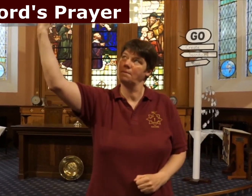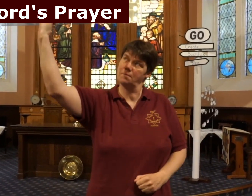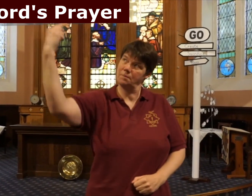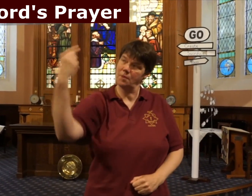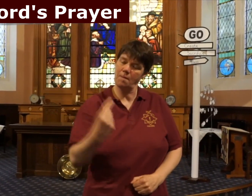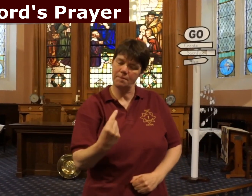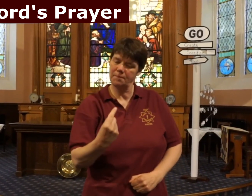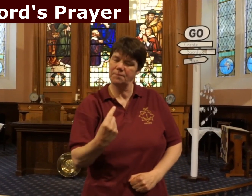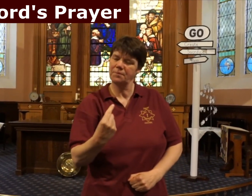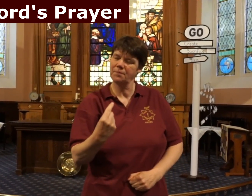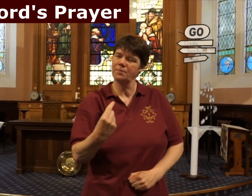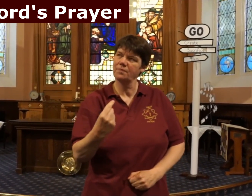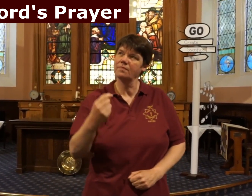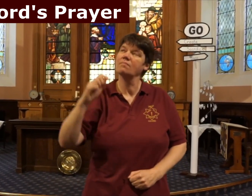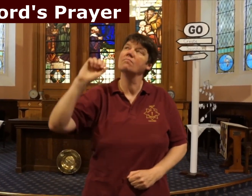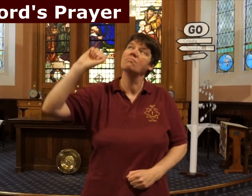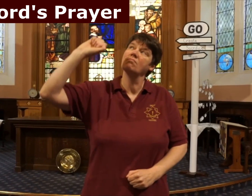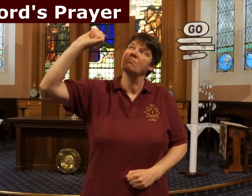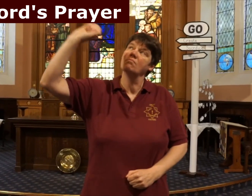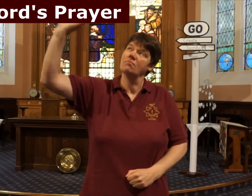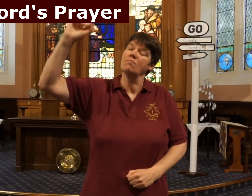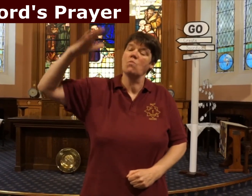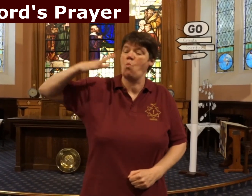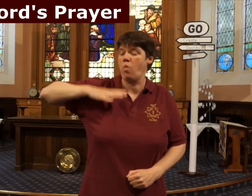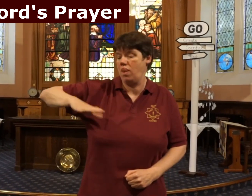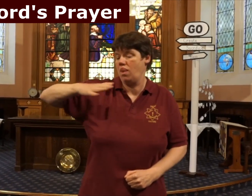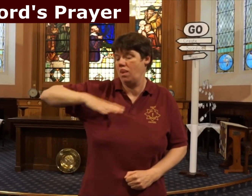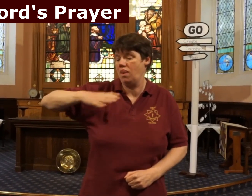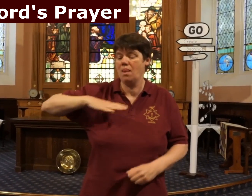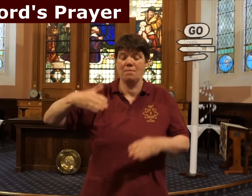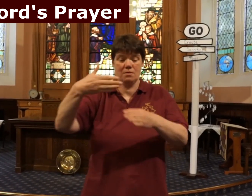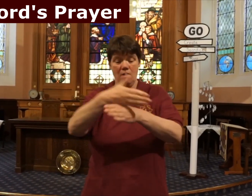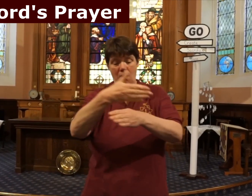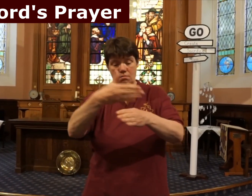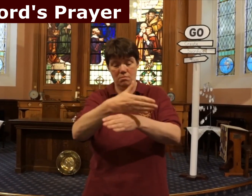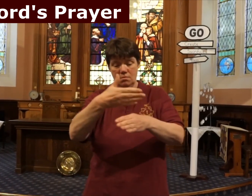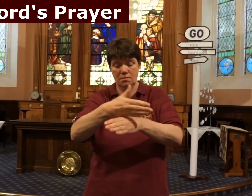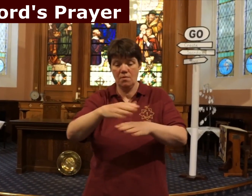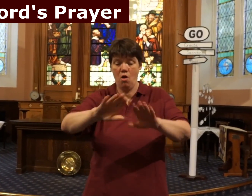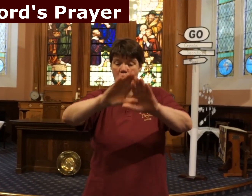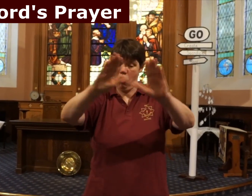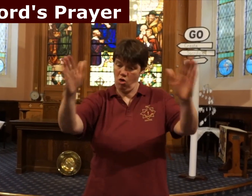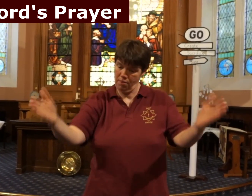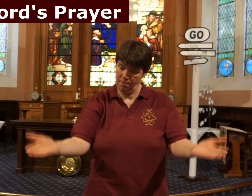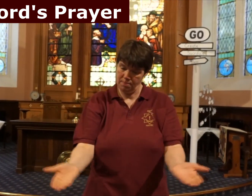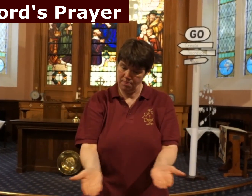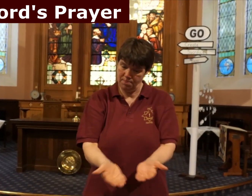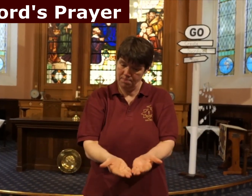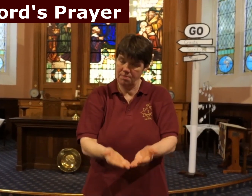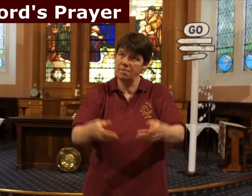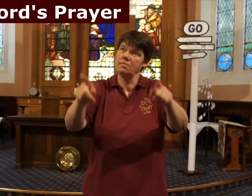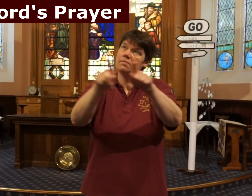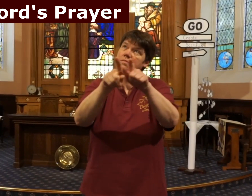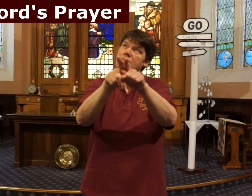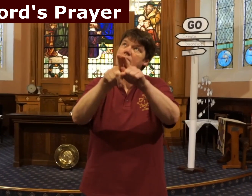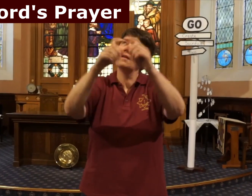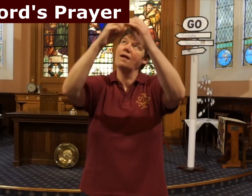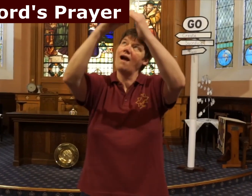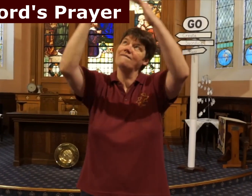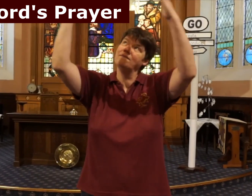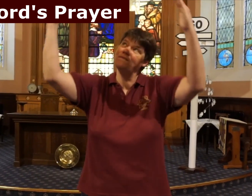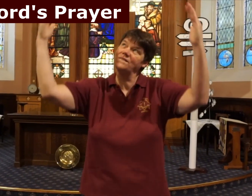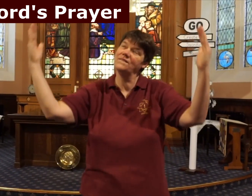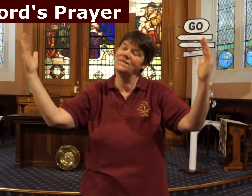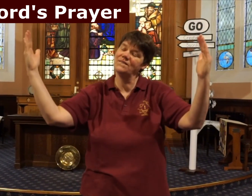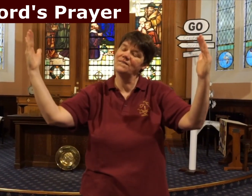come, your will be done, on earth as in